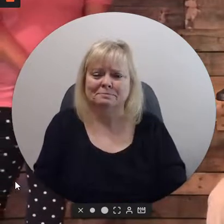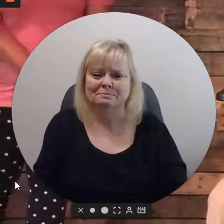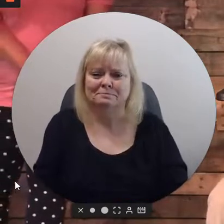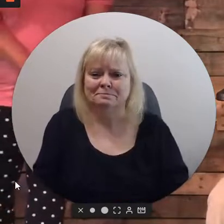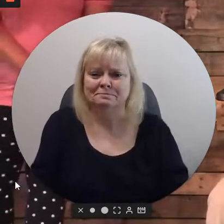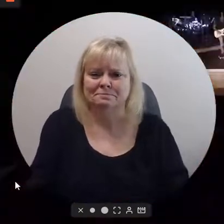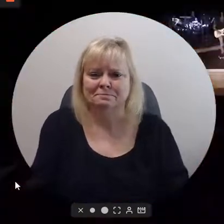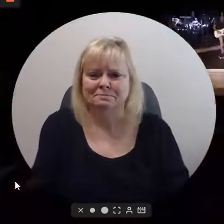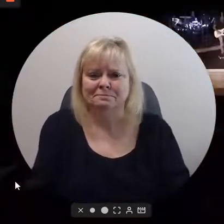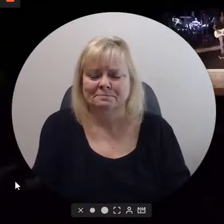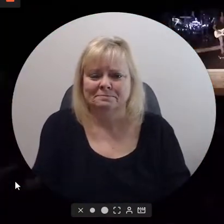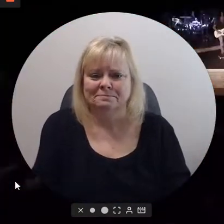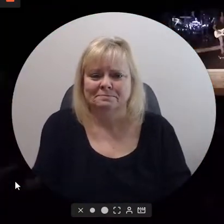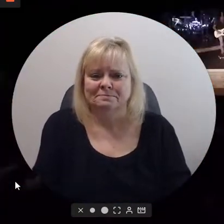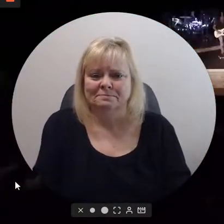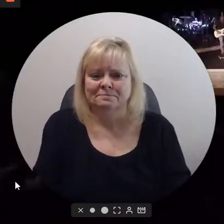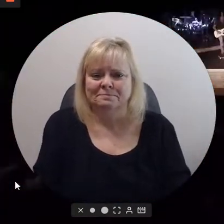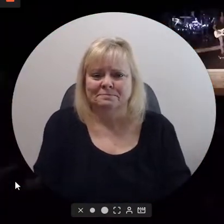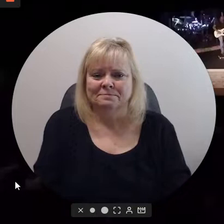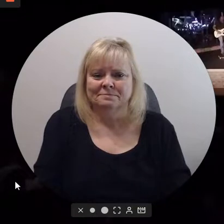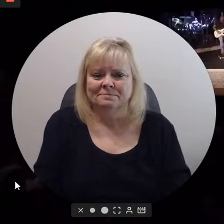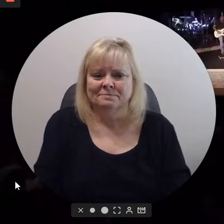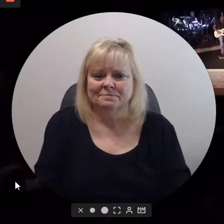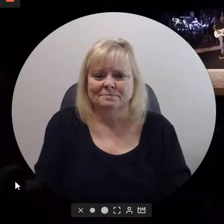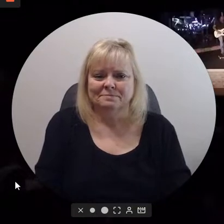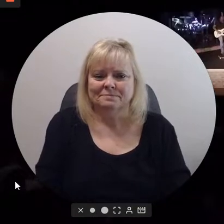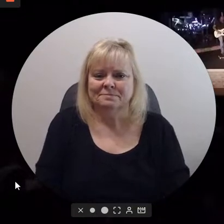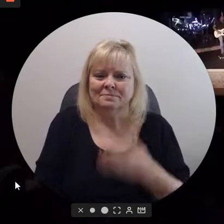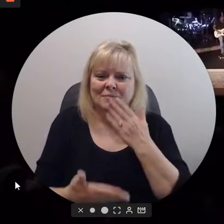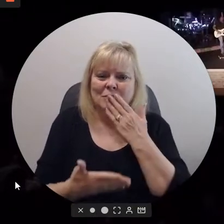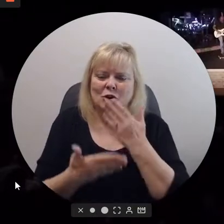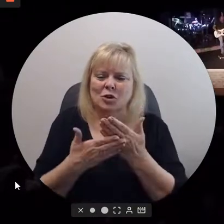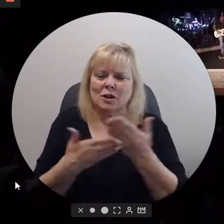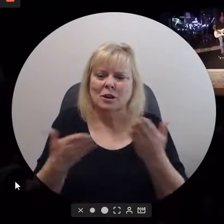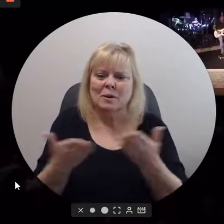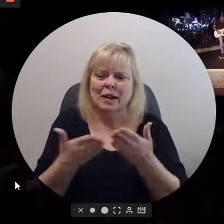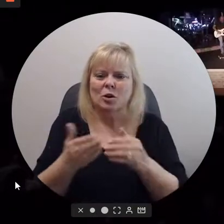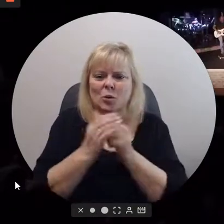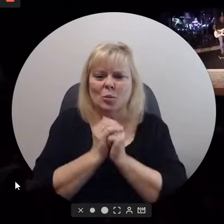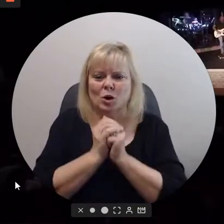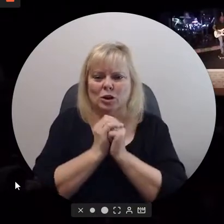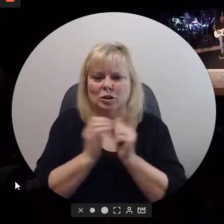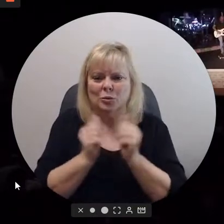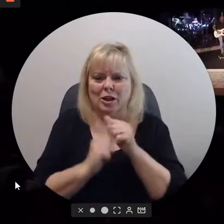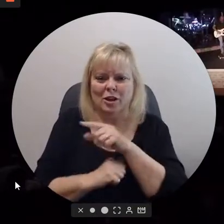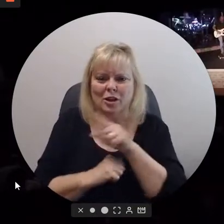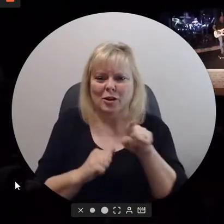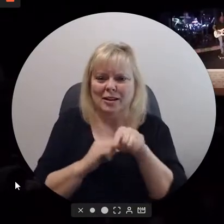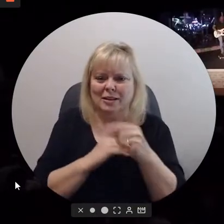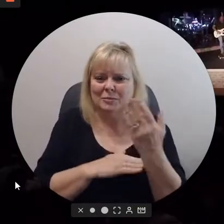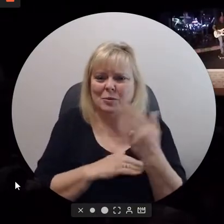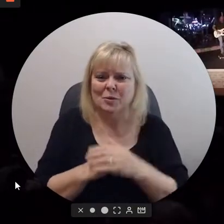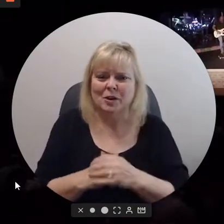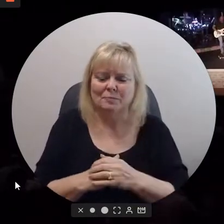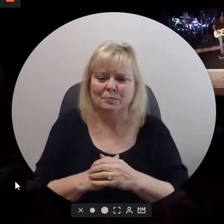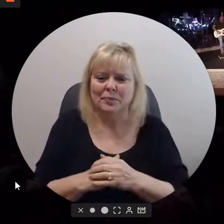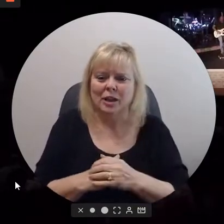It's good to be in worship with you this morning. Won't you join with us and with Oscar as he leads us in worship?